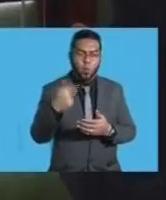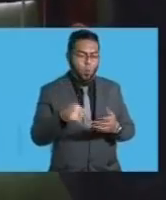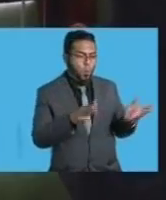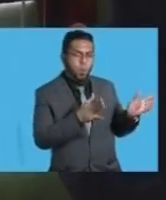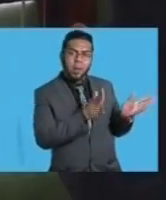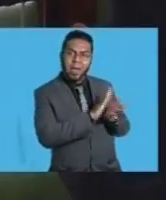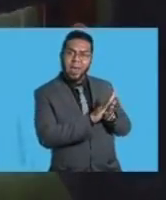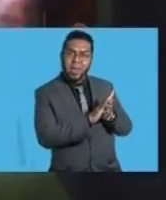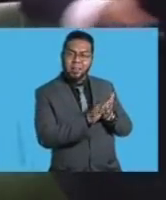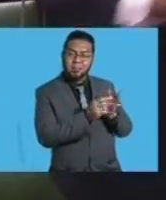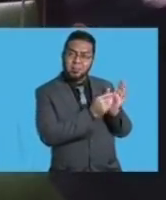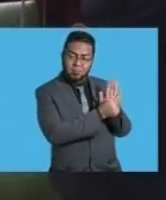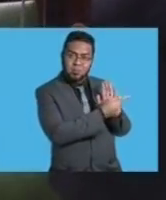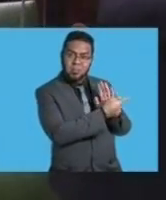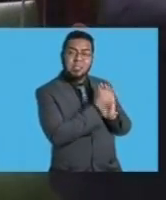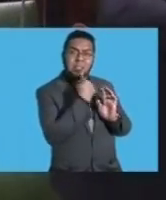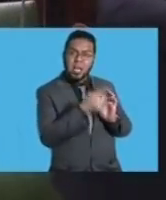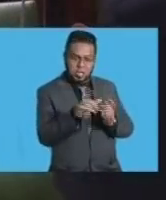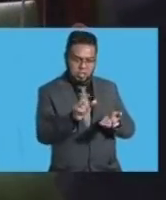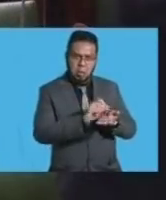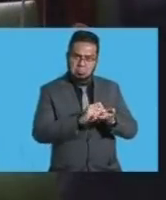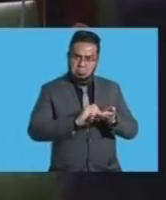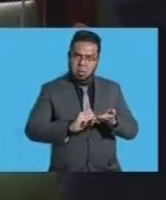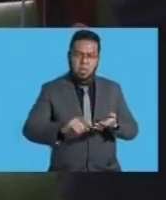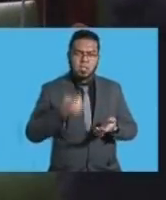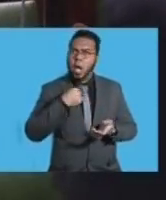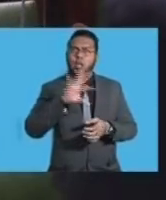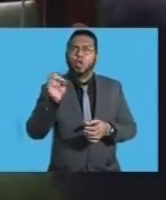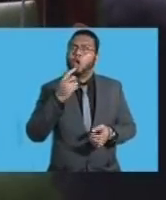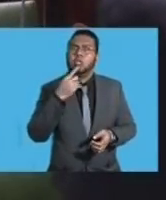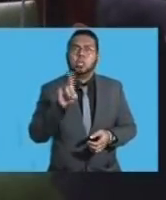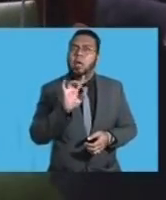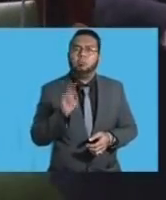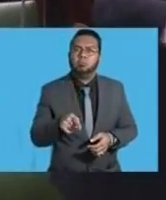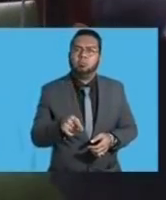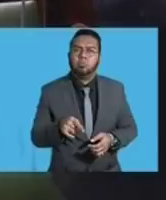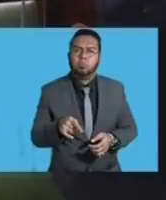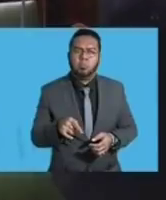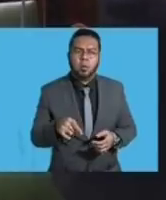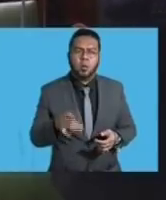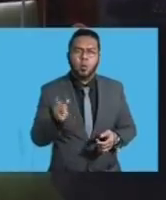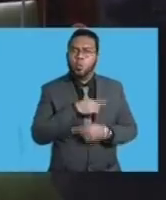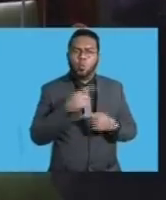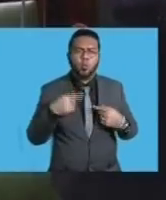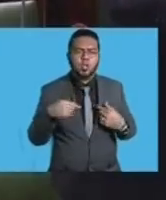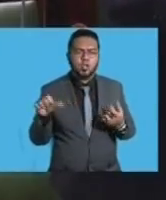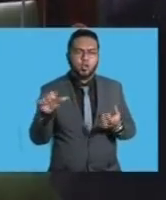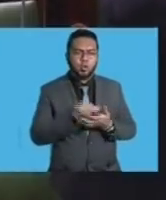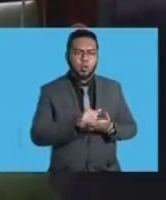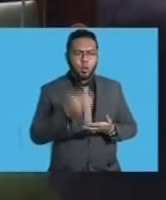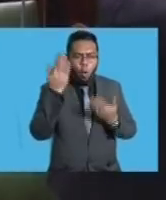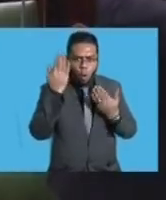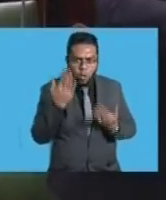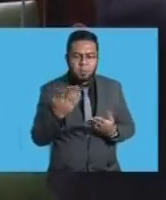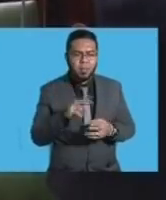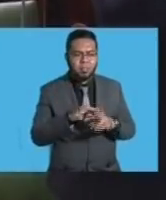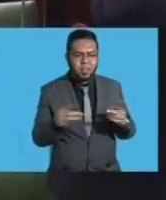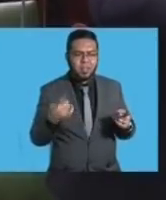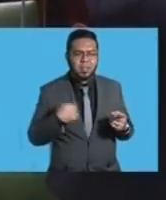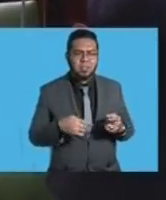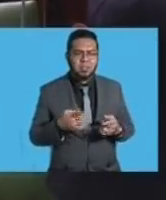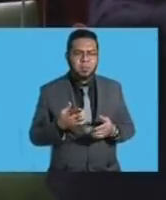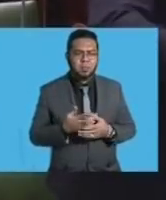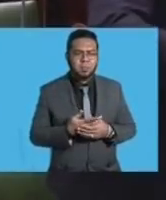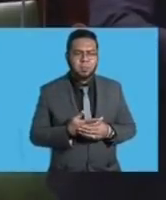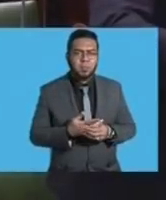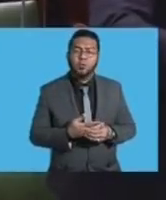Hansard clearly indicates he actually did say that, and he stood up and said, I did not say it. We should do the honourable thing in this House, and